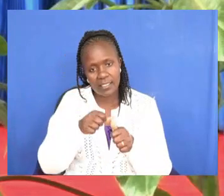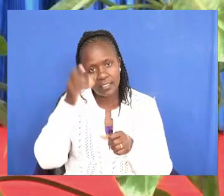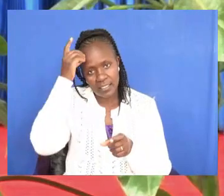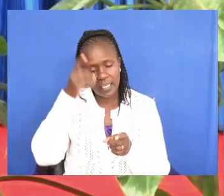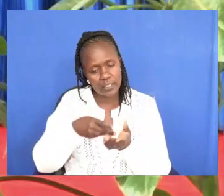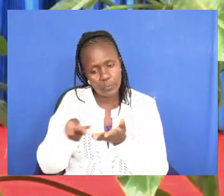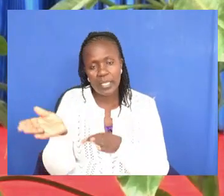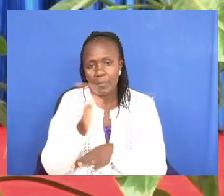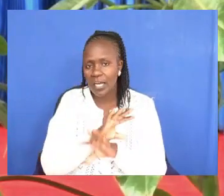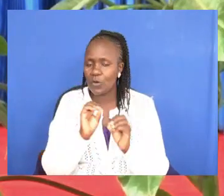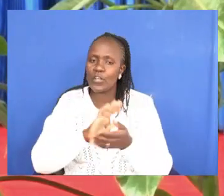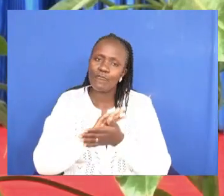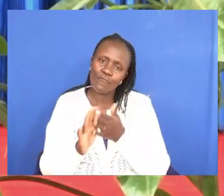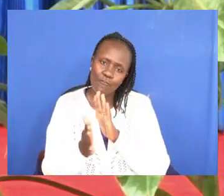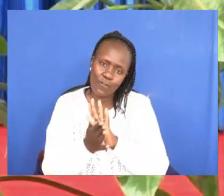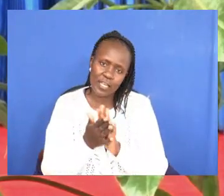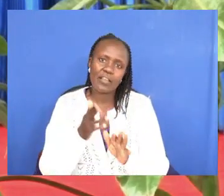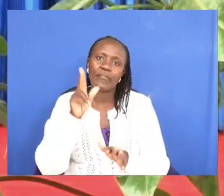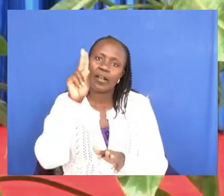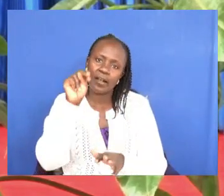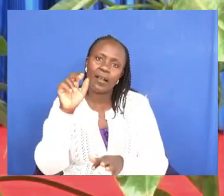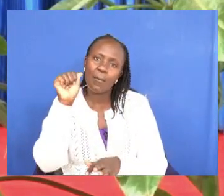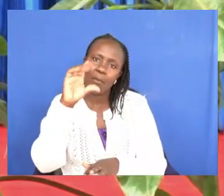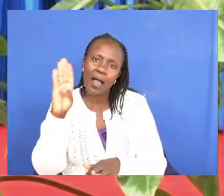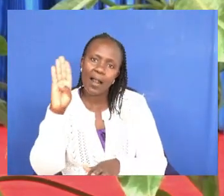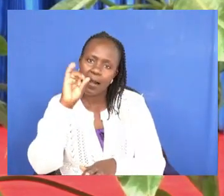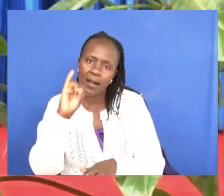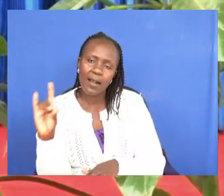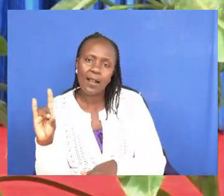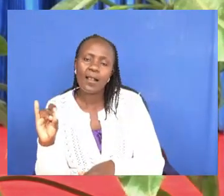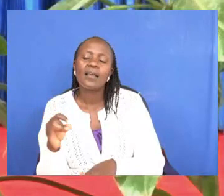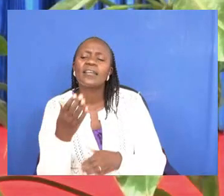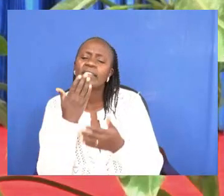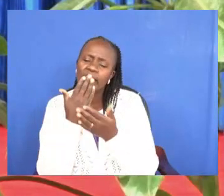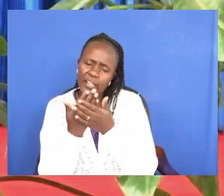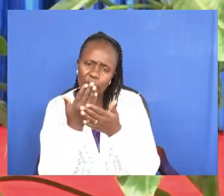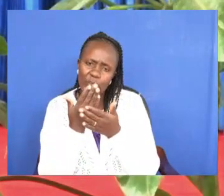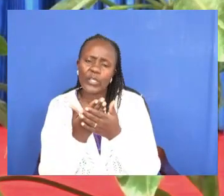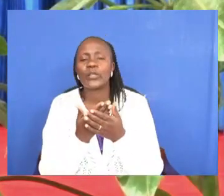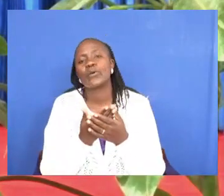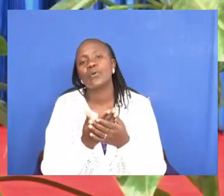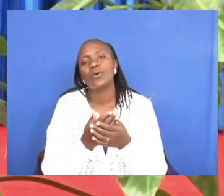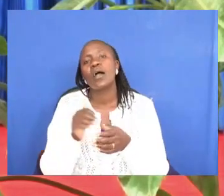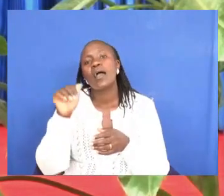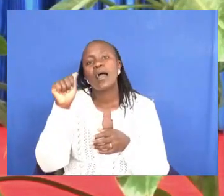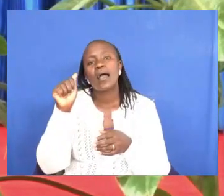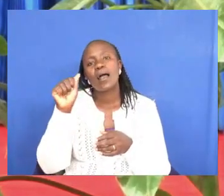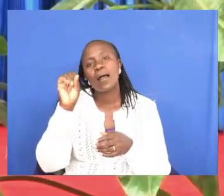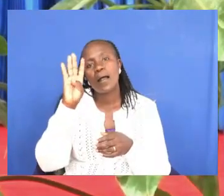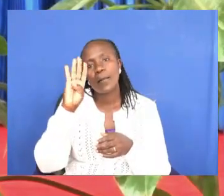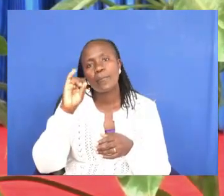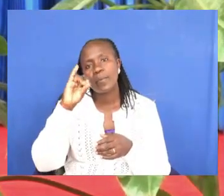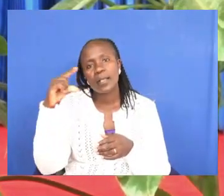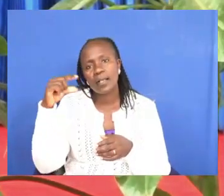back. He forgave Nabal and even appreciated Abigail for assisting him not to